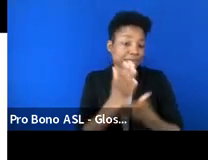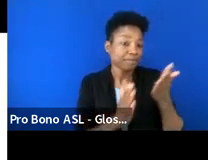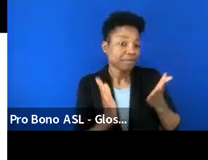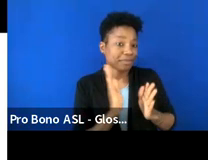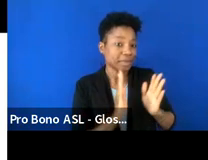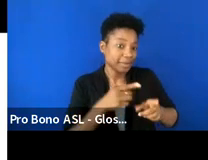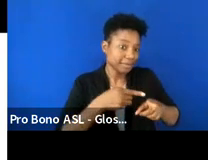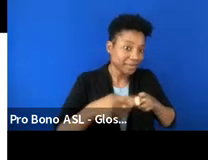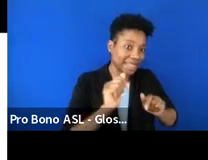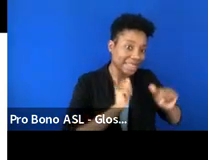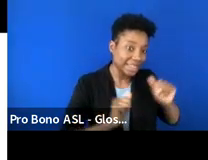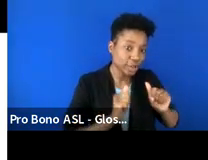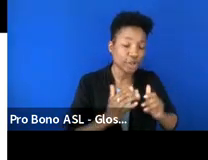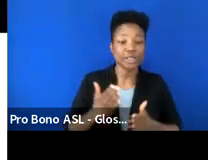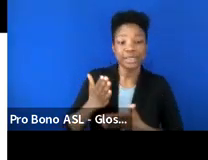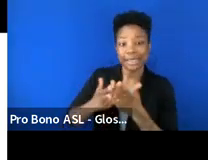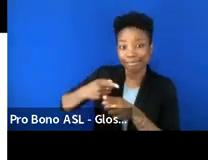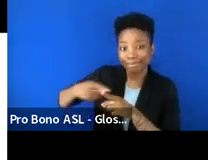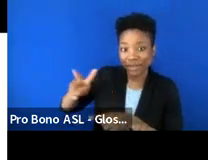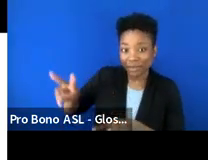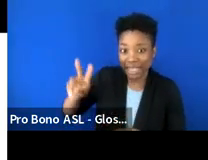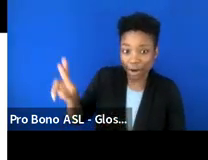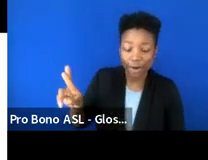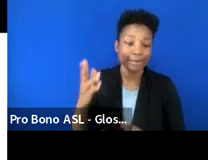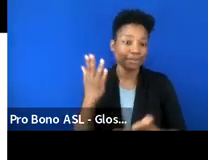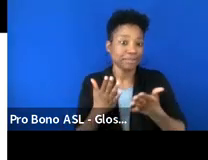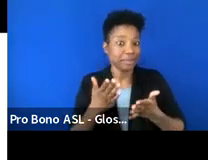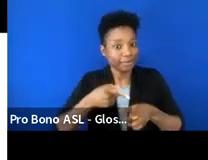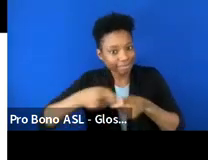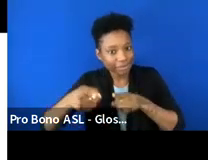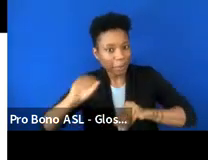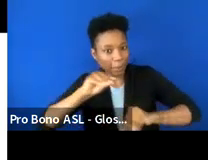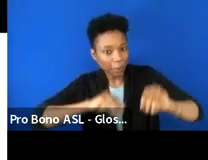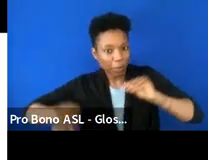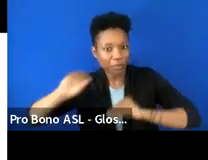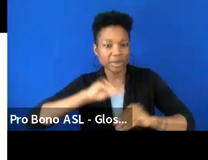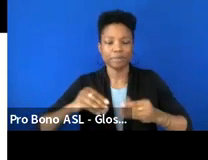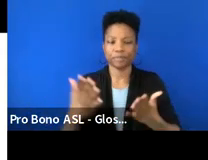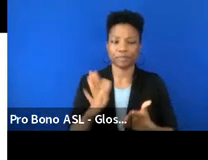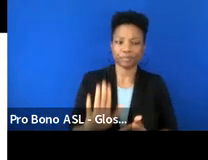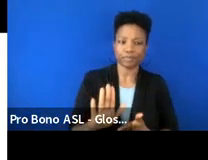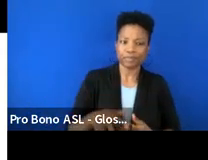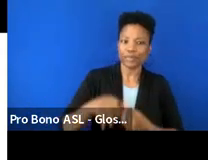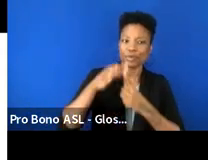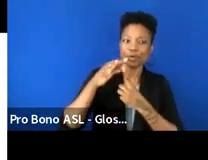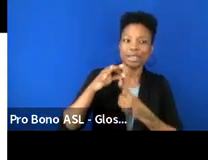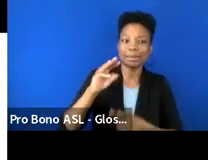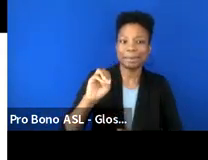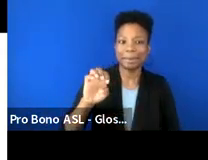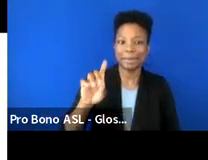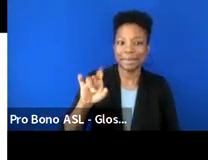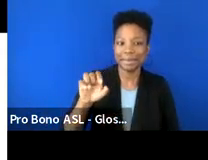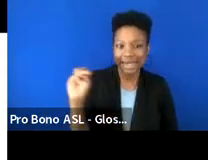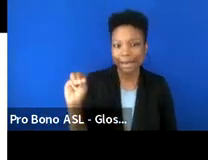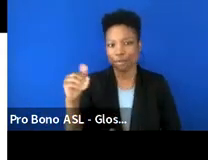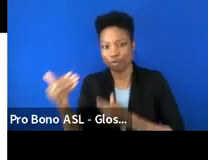VR. Some of you may devise work through movement. What is the unique medium you work in or the unique process that you use to make your work?